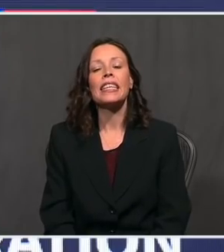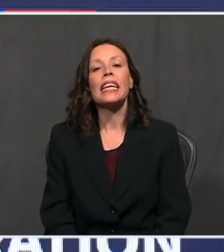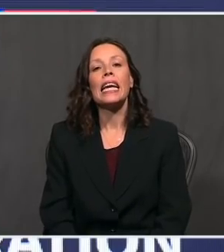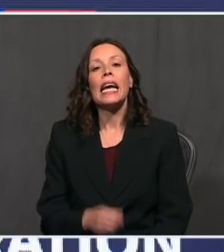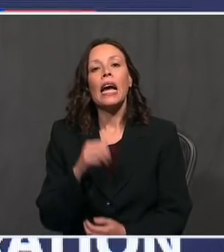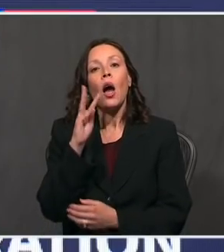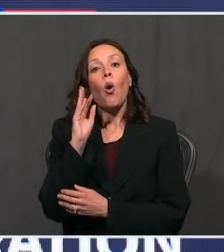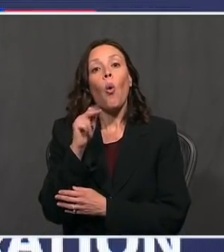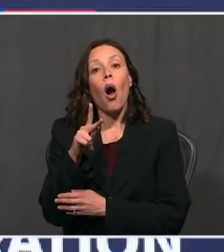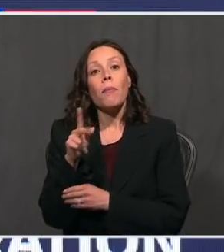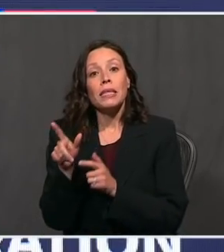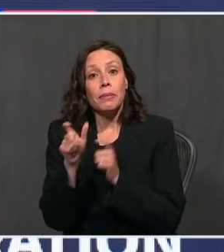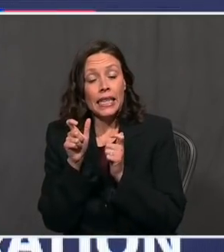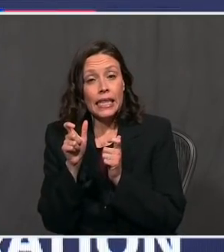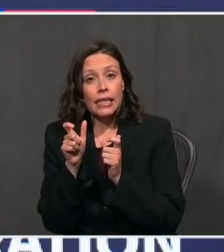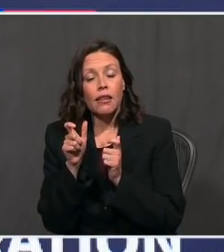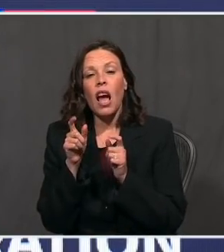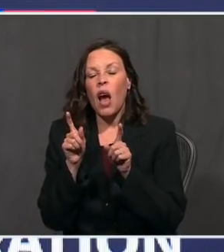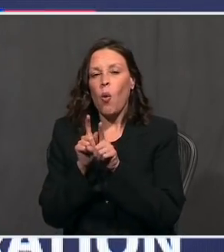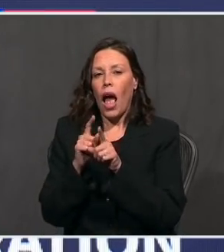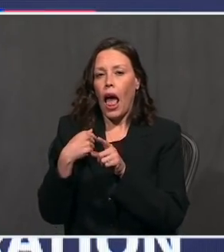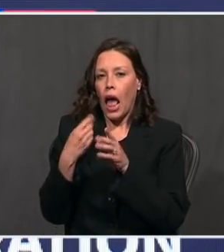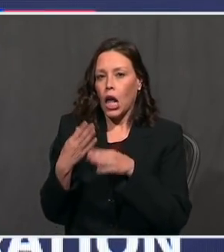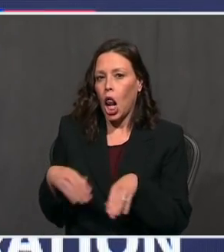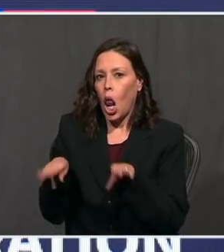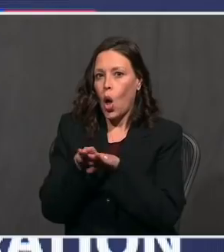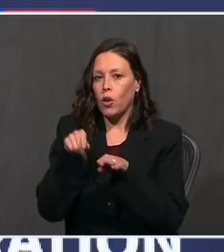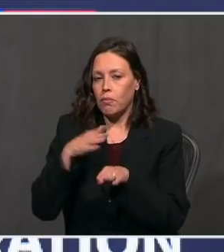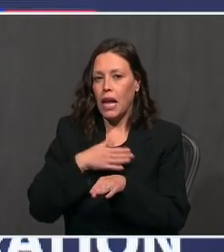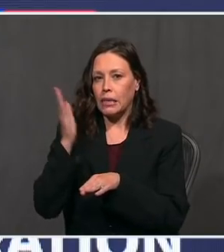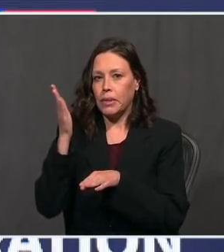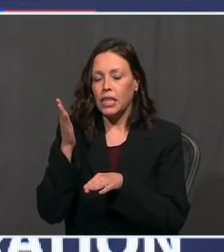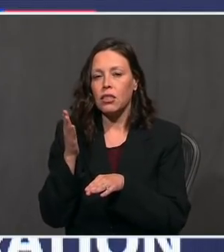But Warp Speed, I want to say as I close, is really just emblematic